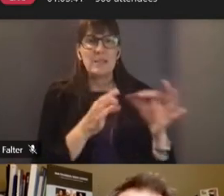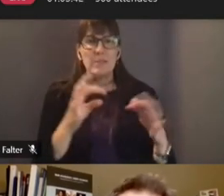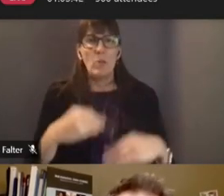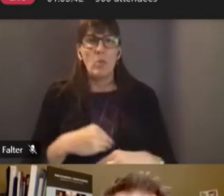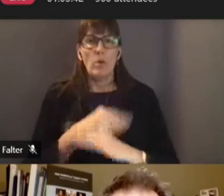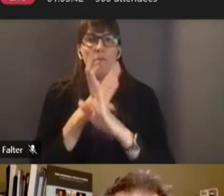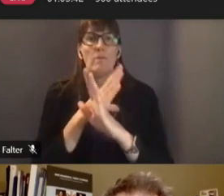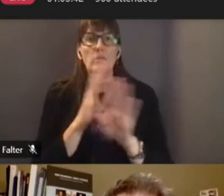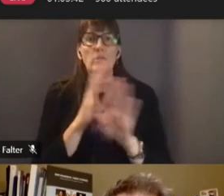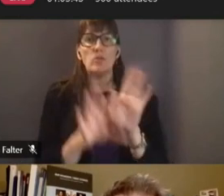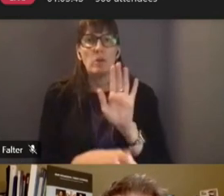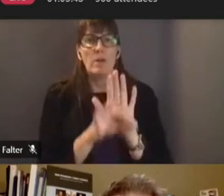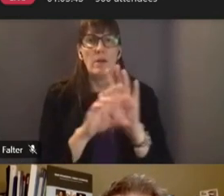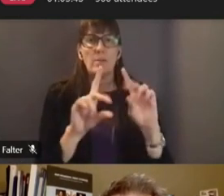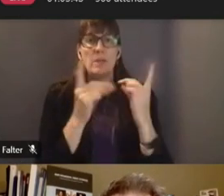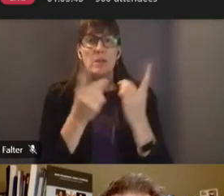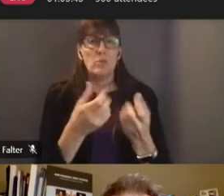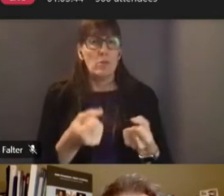offering, if any?